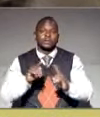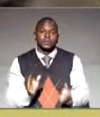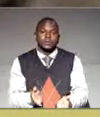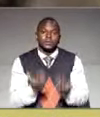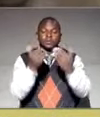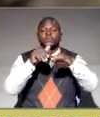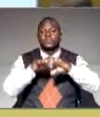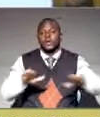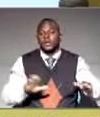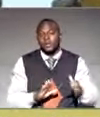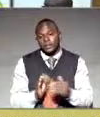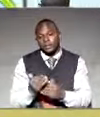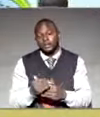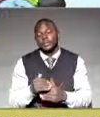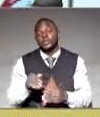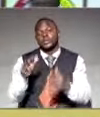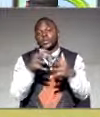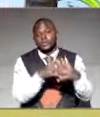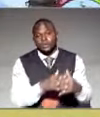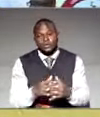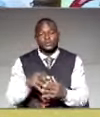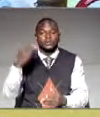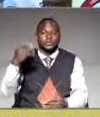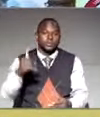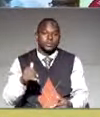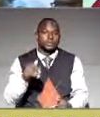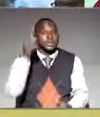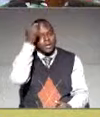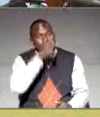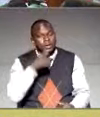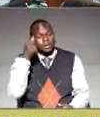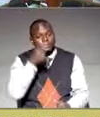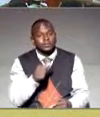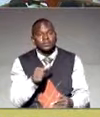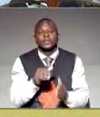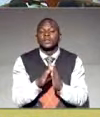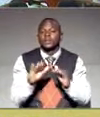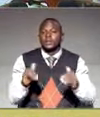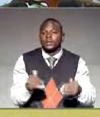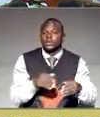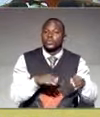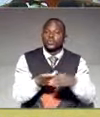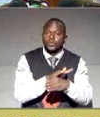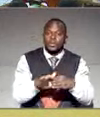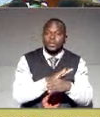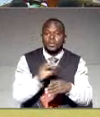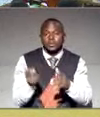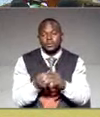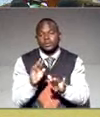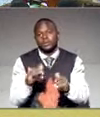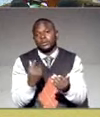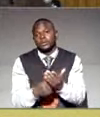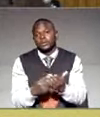enhancing market access to the U.S. for qualifying sub-Saharan African countries. It was a trade opportunity that